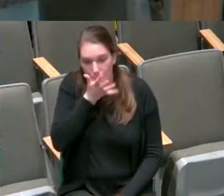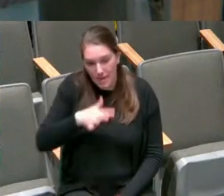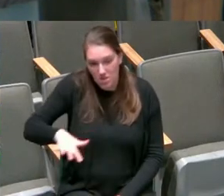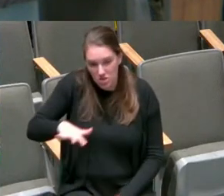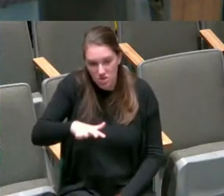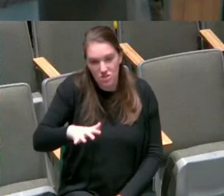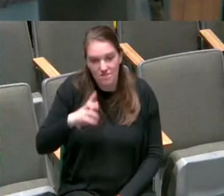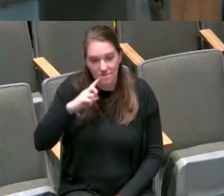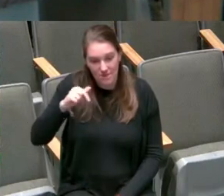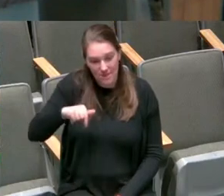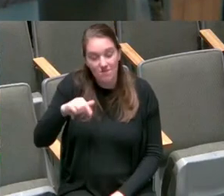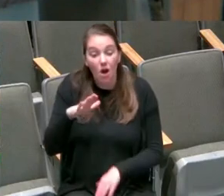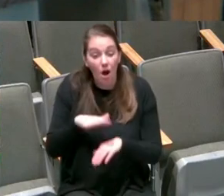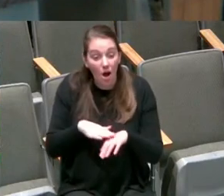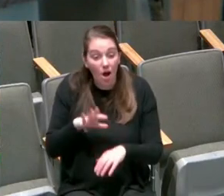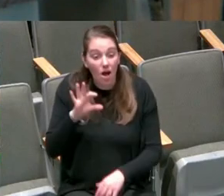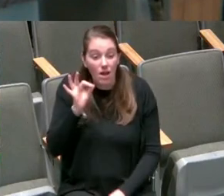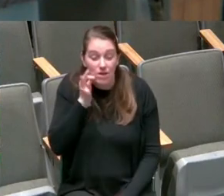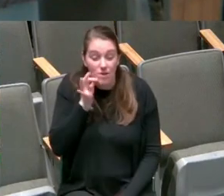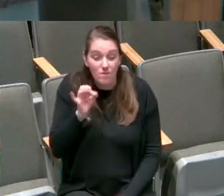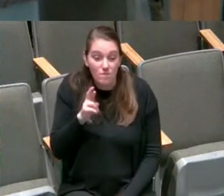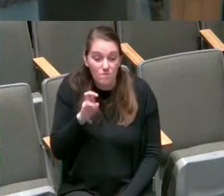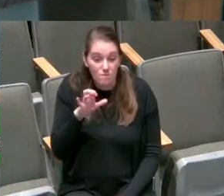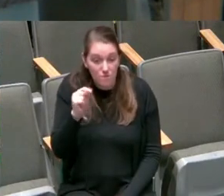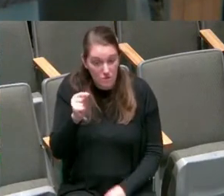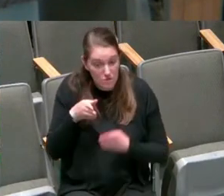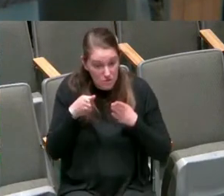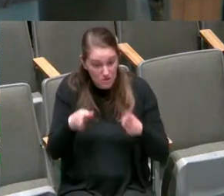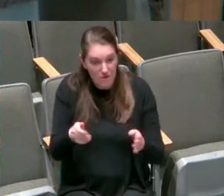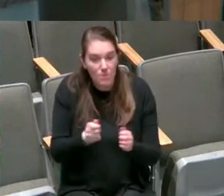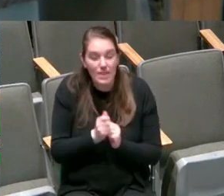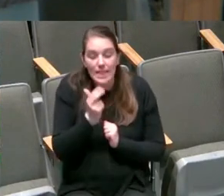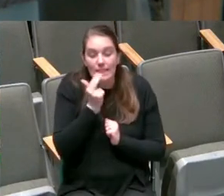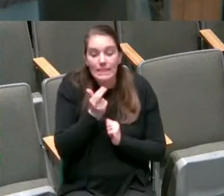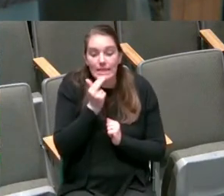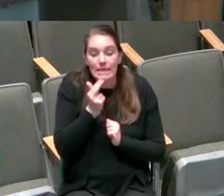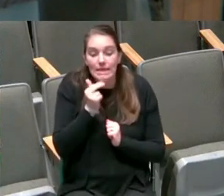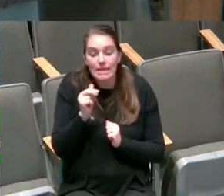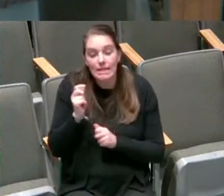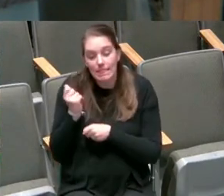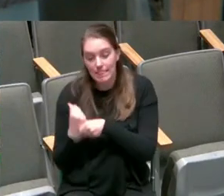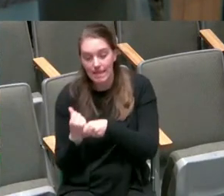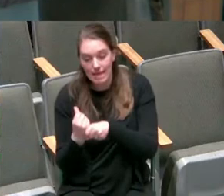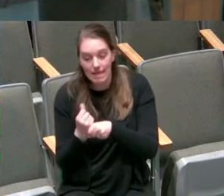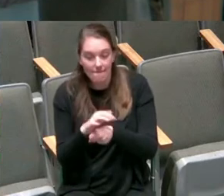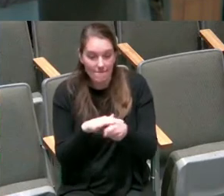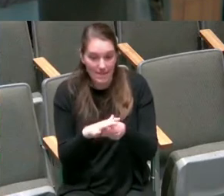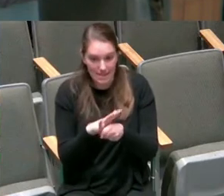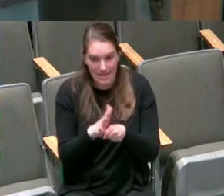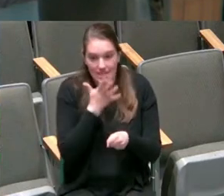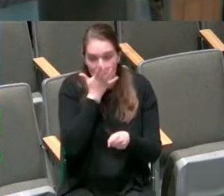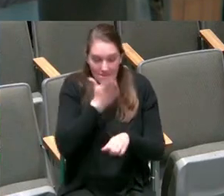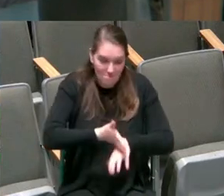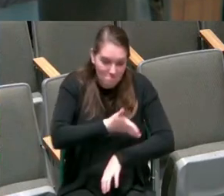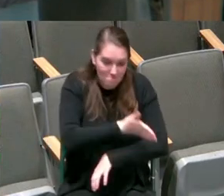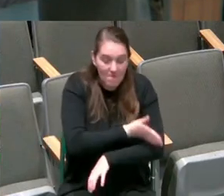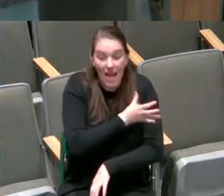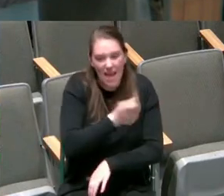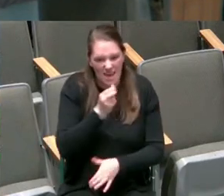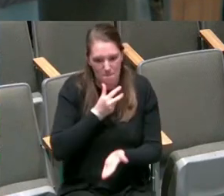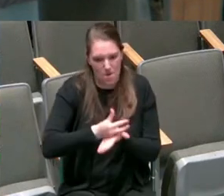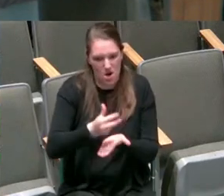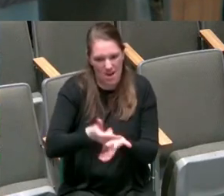with a Little League field that's been redone and a bunch of parking which is also needed in